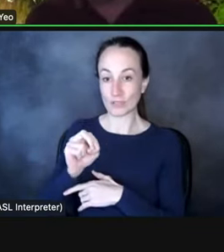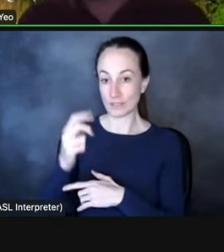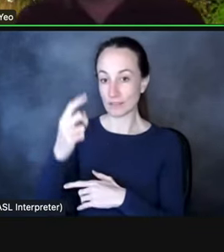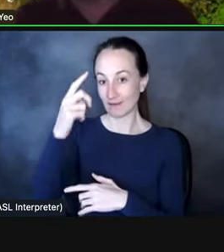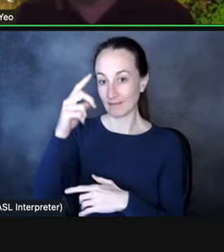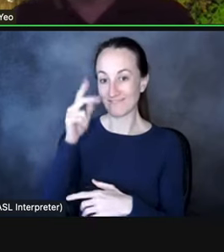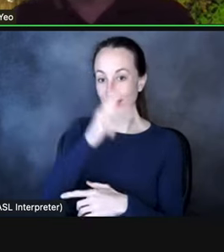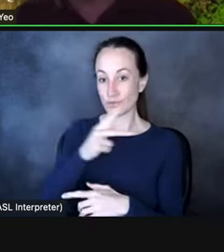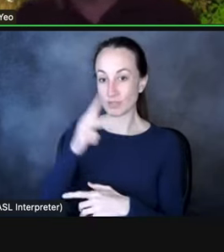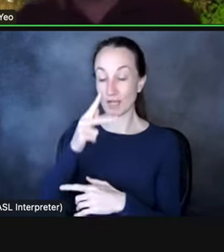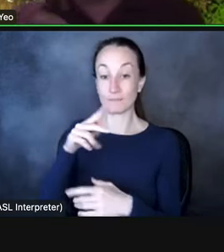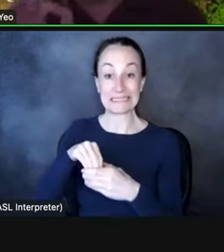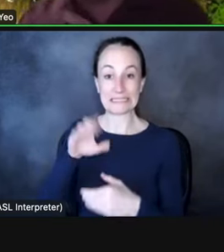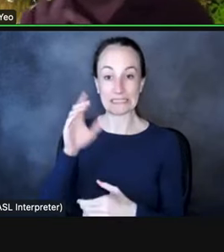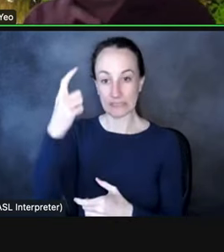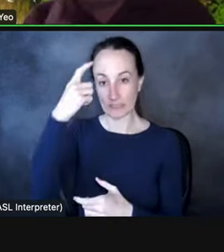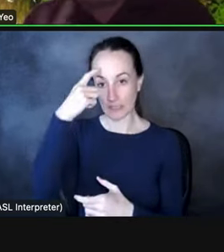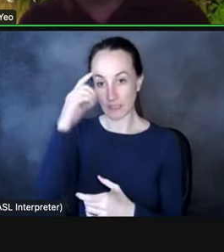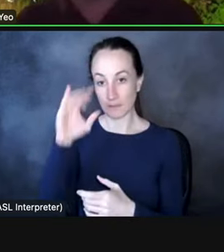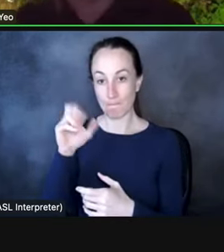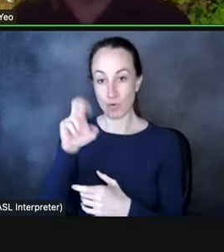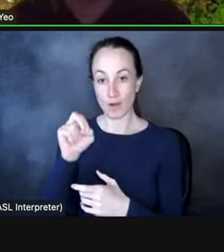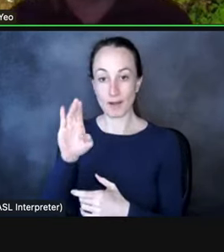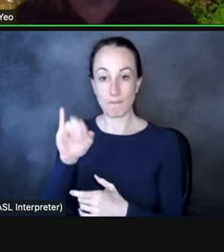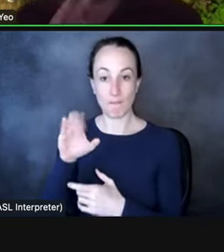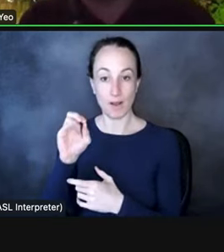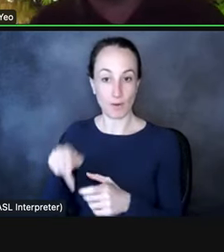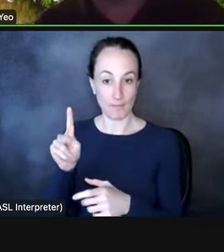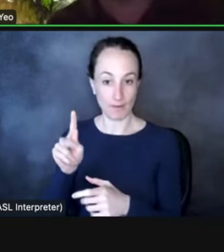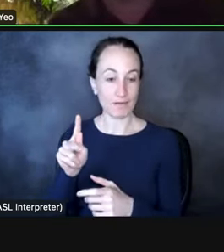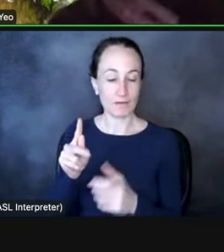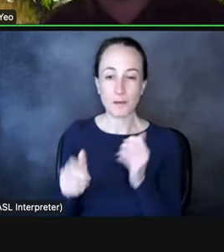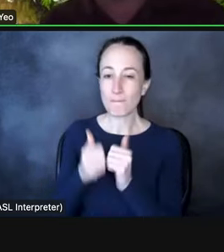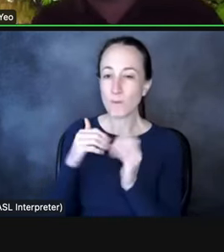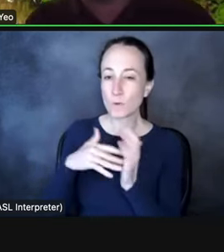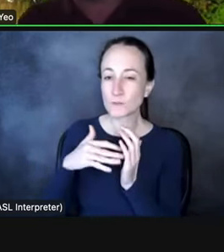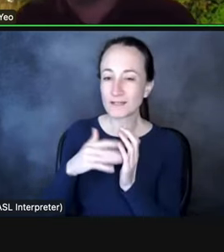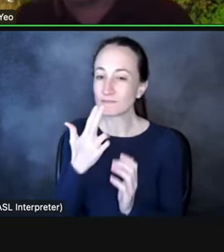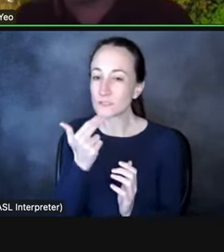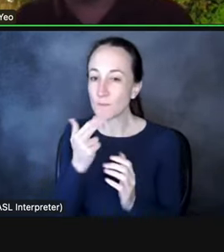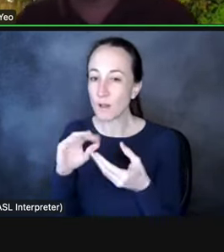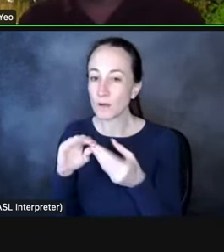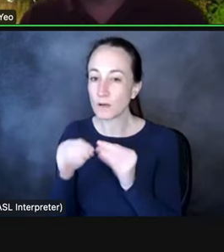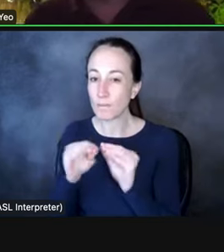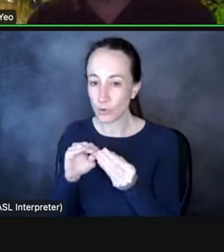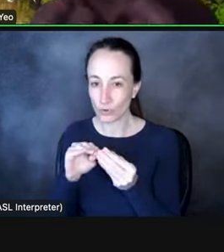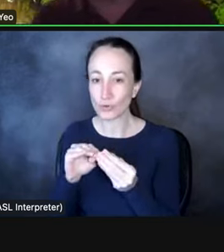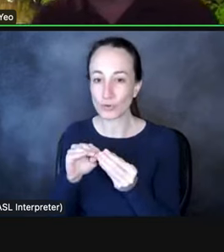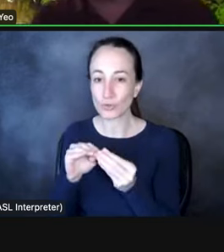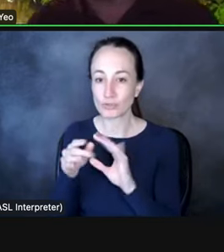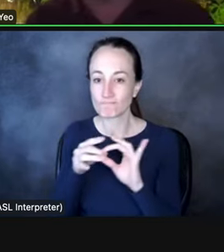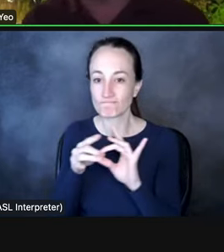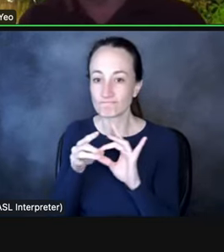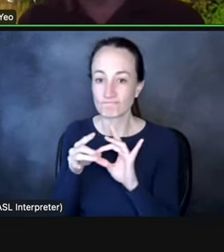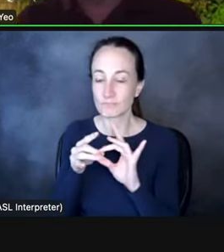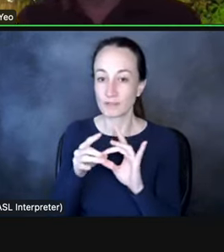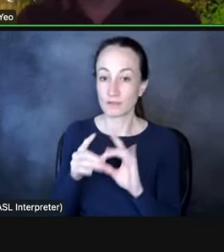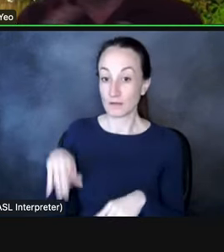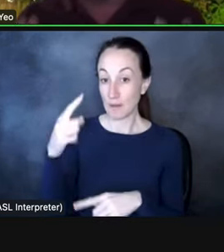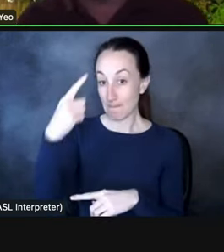Many studies have found basically a relatively small number of components linking brain imaging data and a wide range